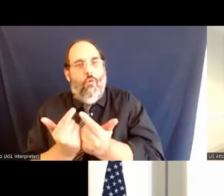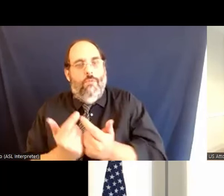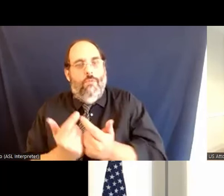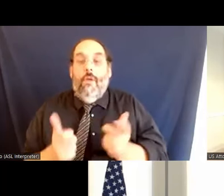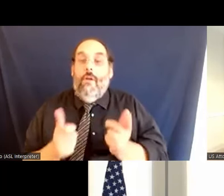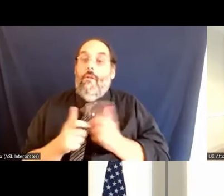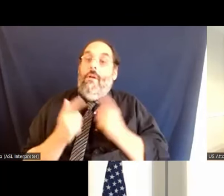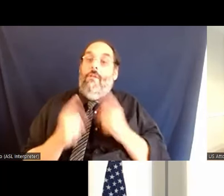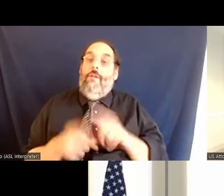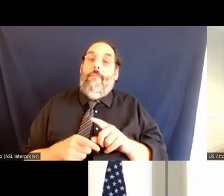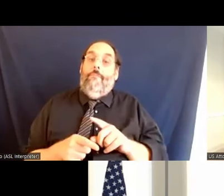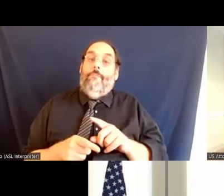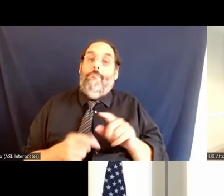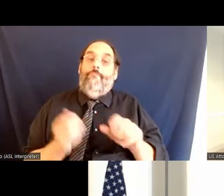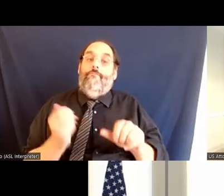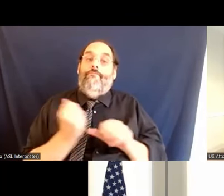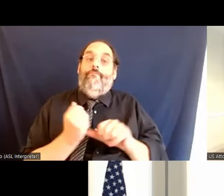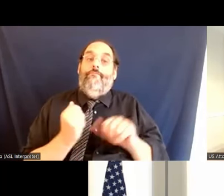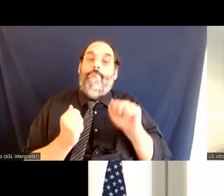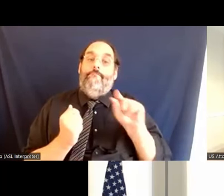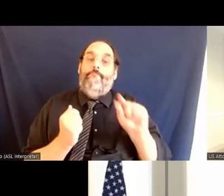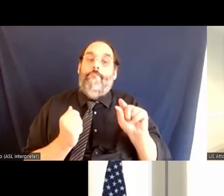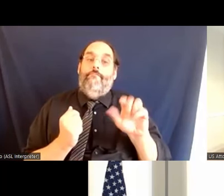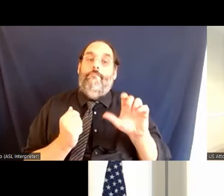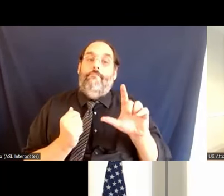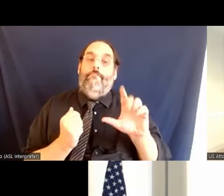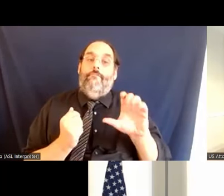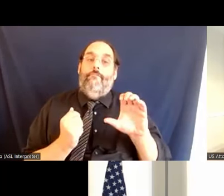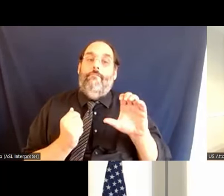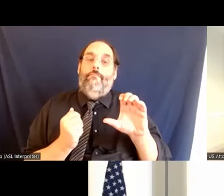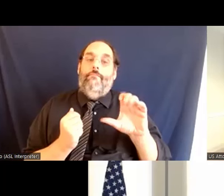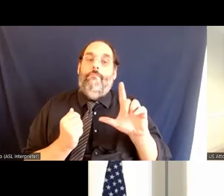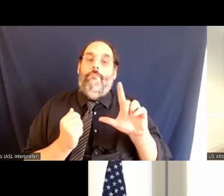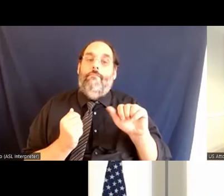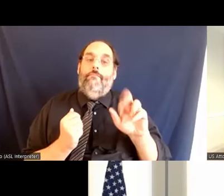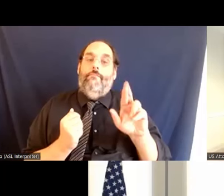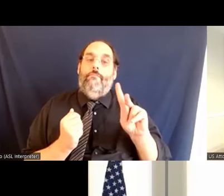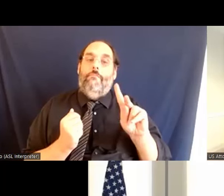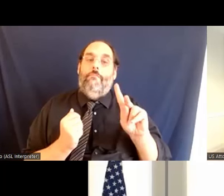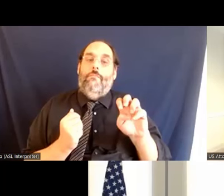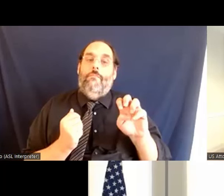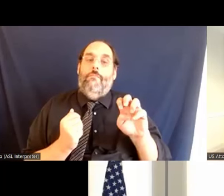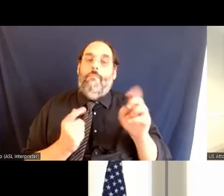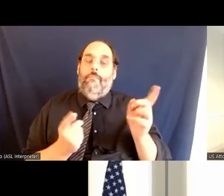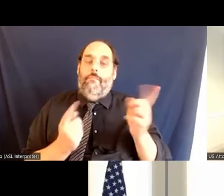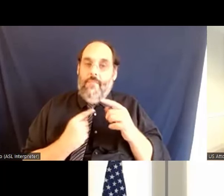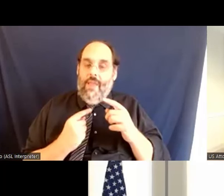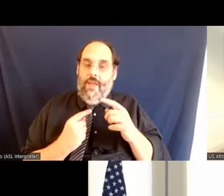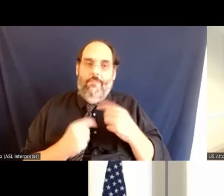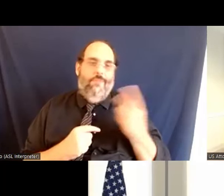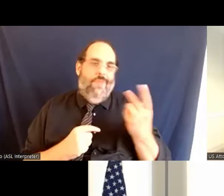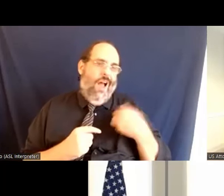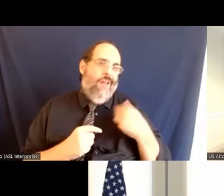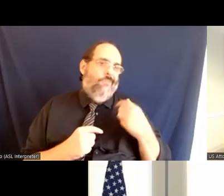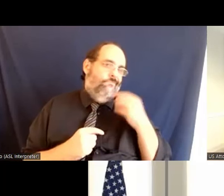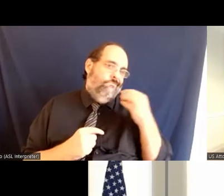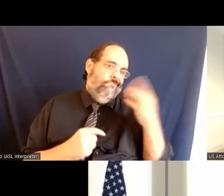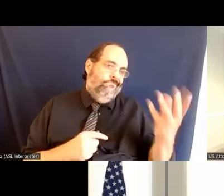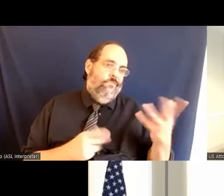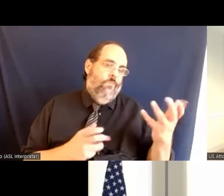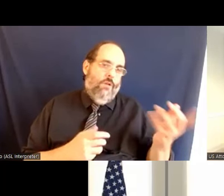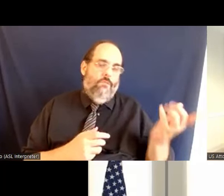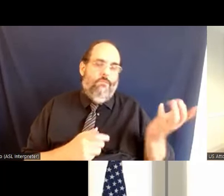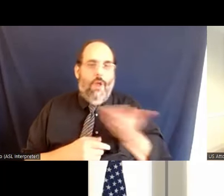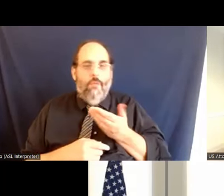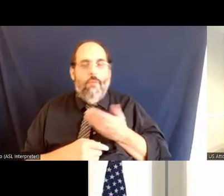first event by Assistant Attorney General Clark. After she and I spoke, together with the FBI and the New Jersey